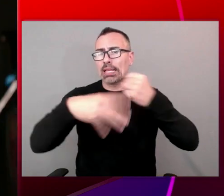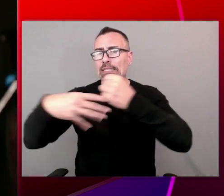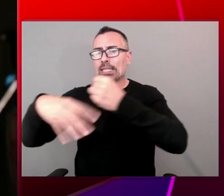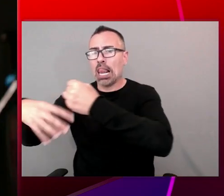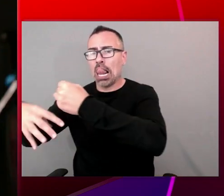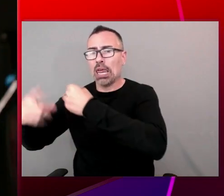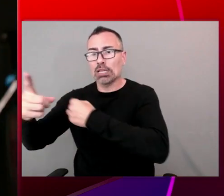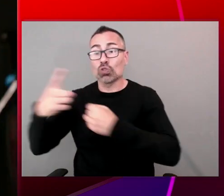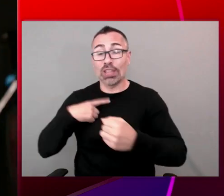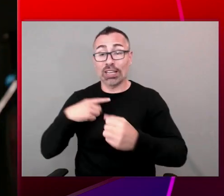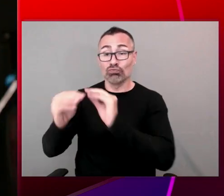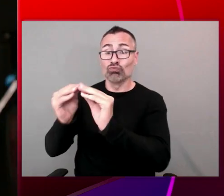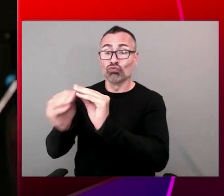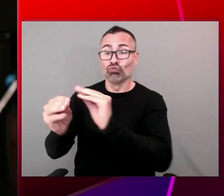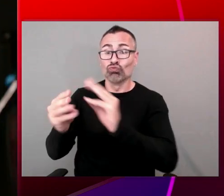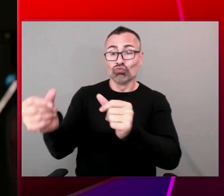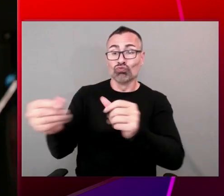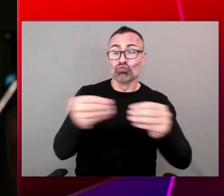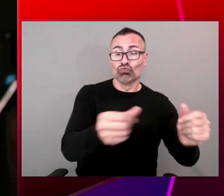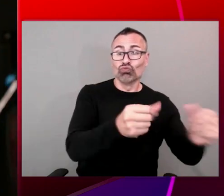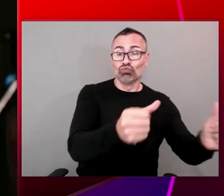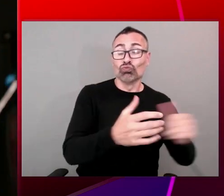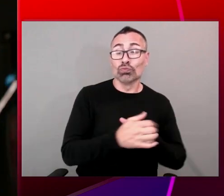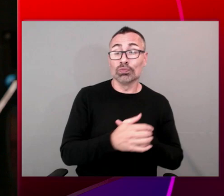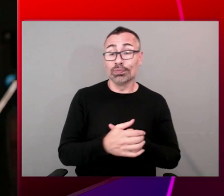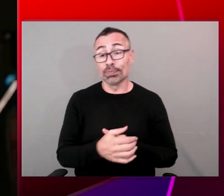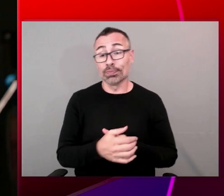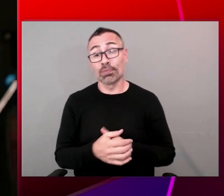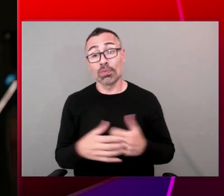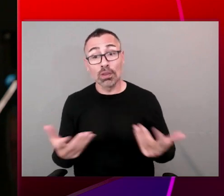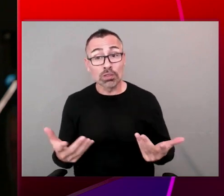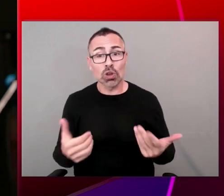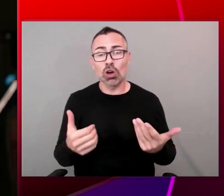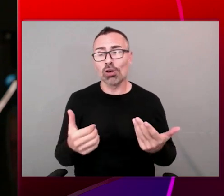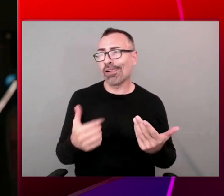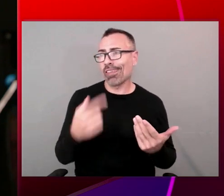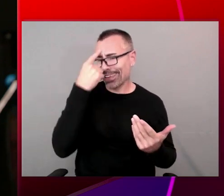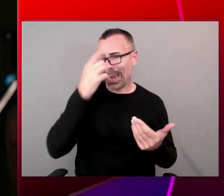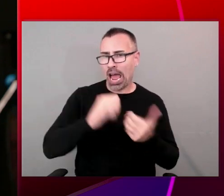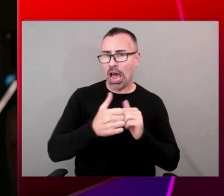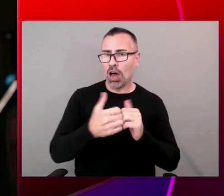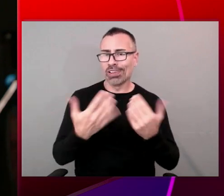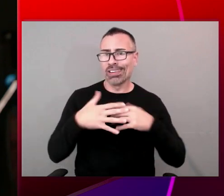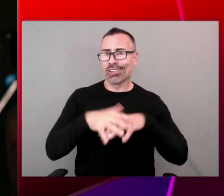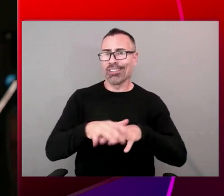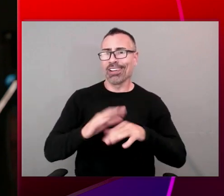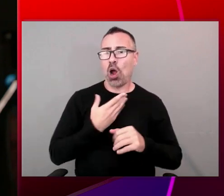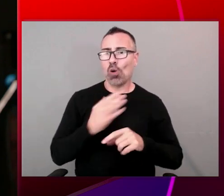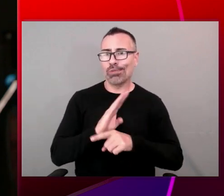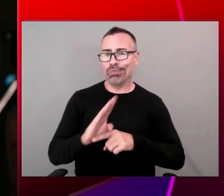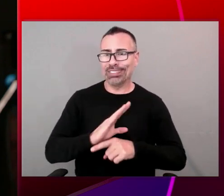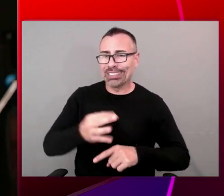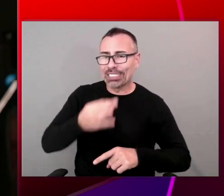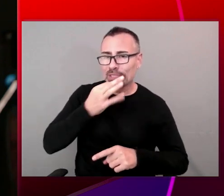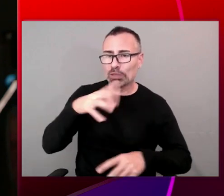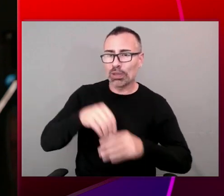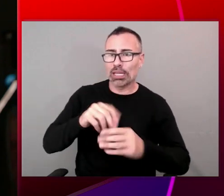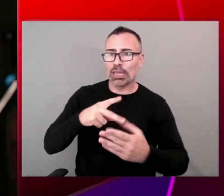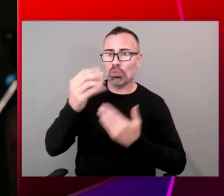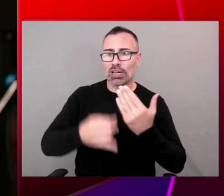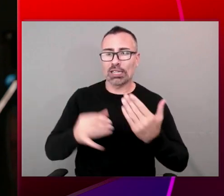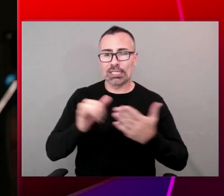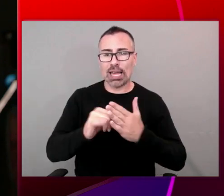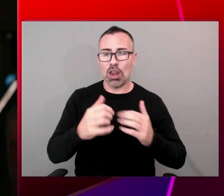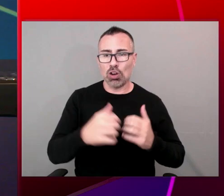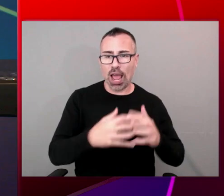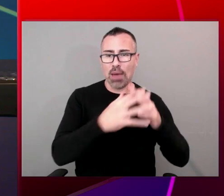that's available? We're thinking about how to integrate our business and our expertise into the projects that we're implementing in these communities as